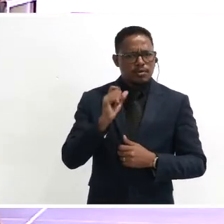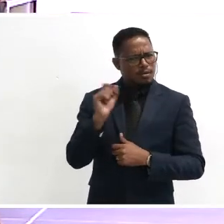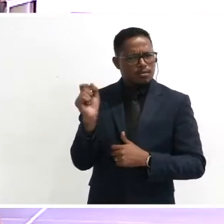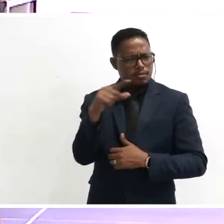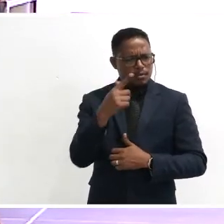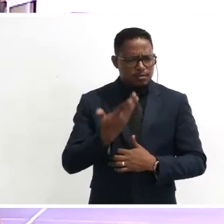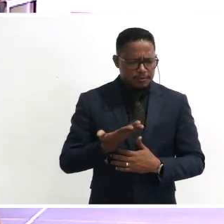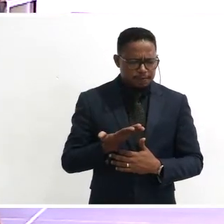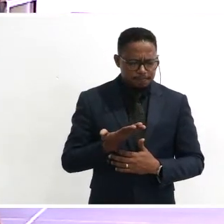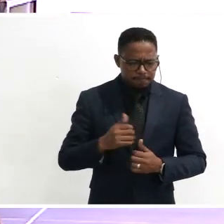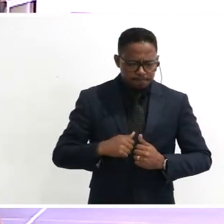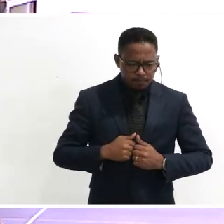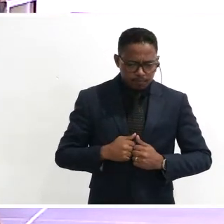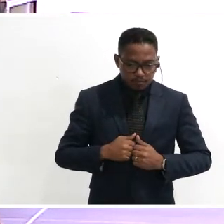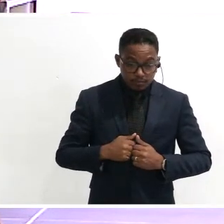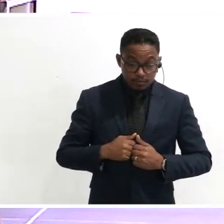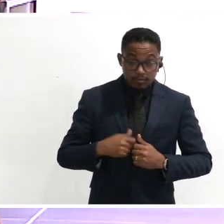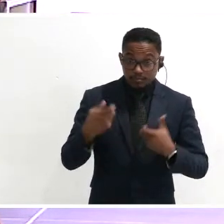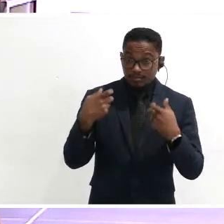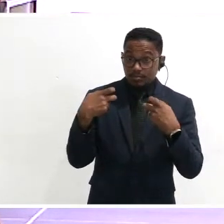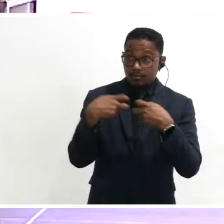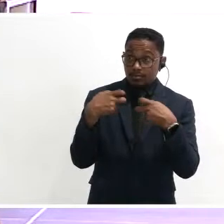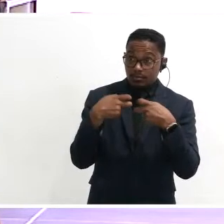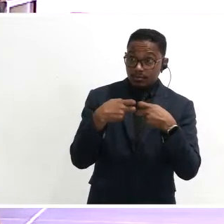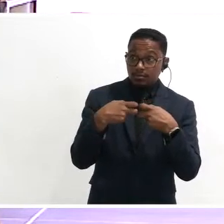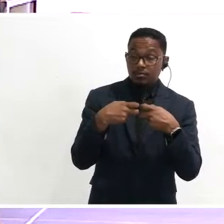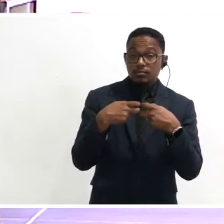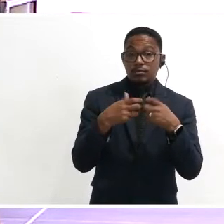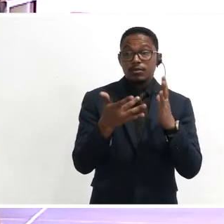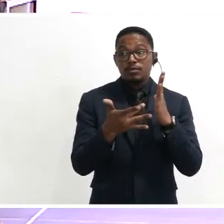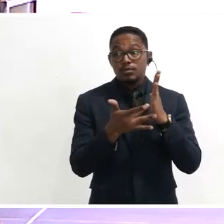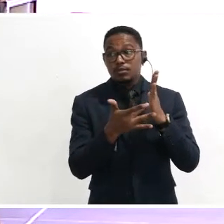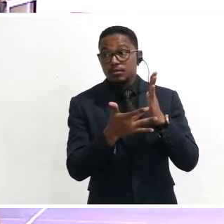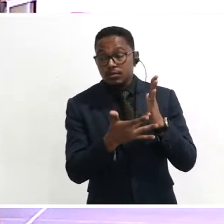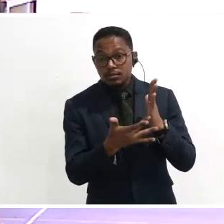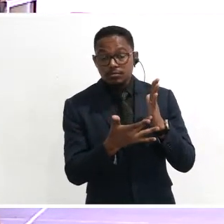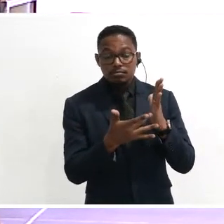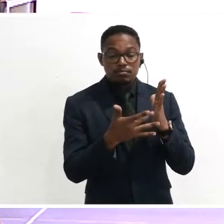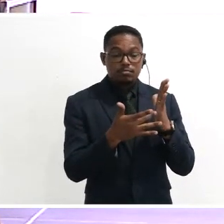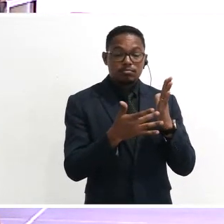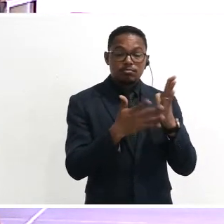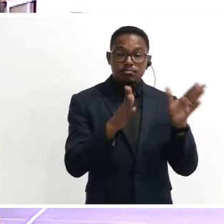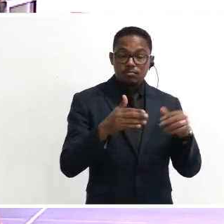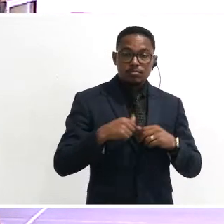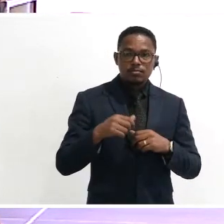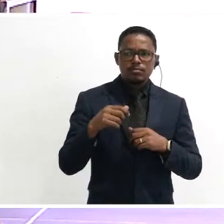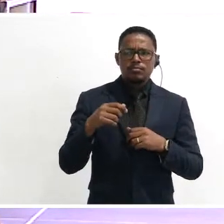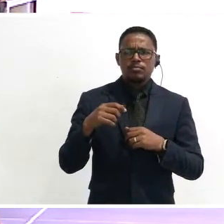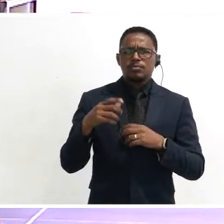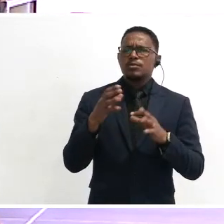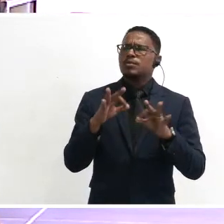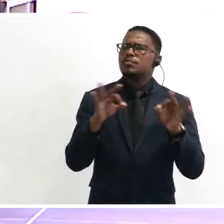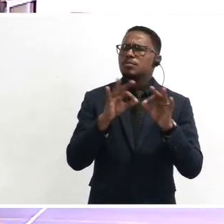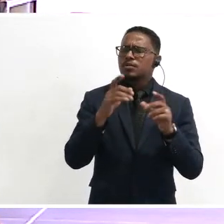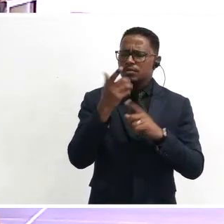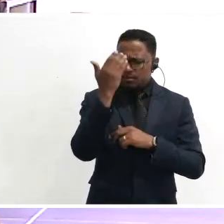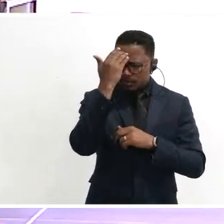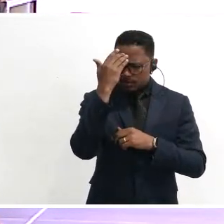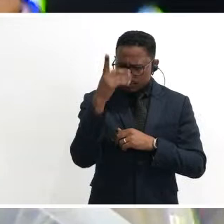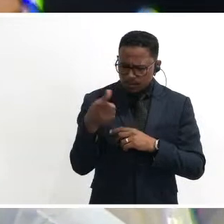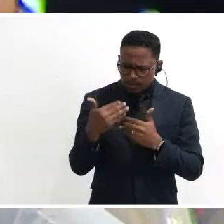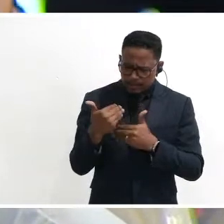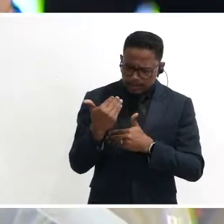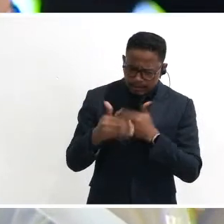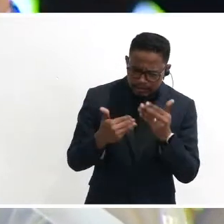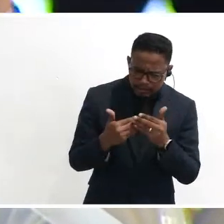en términos de rendimiento eléctrico y térmico, ¿qué consideraciones deben tomarse en cuenta durante el proceso